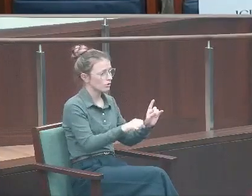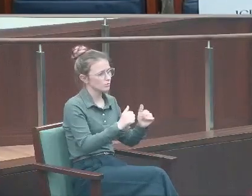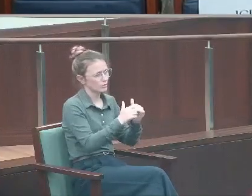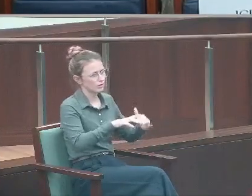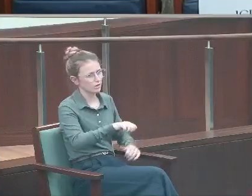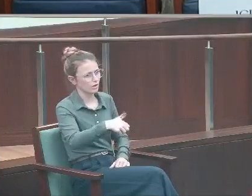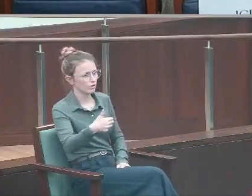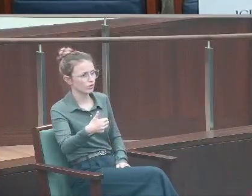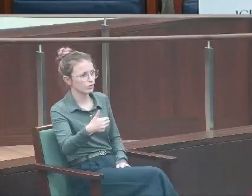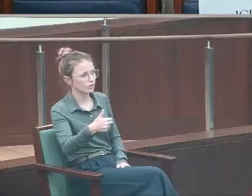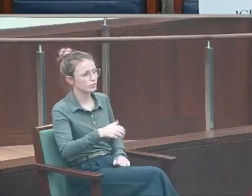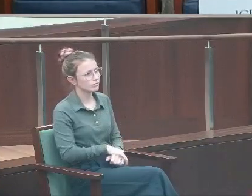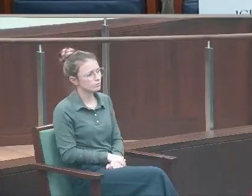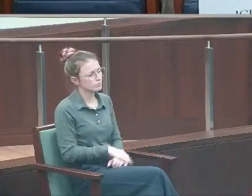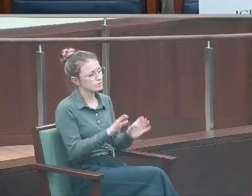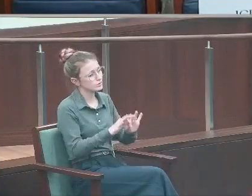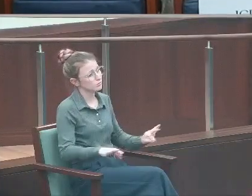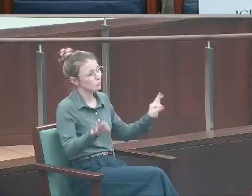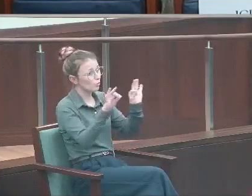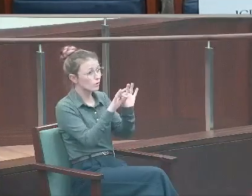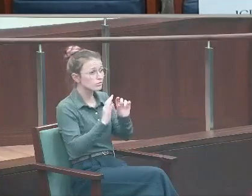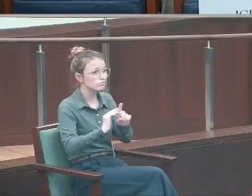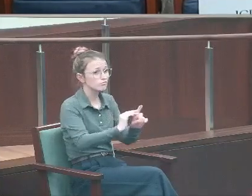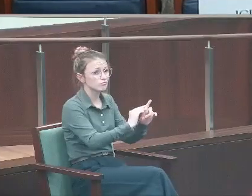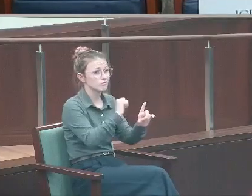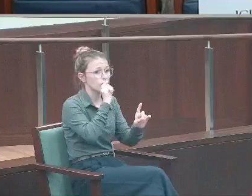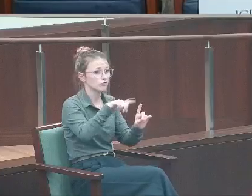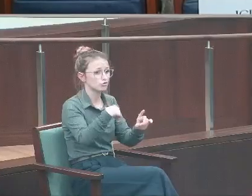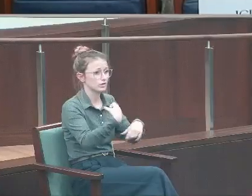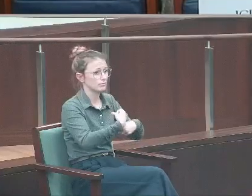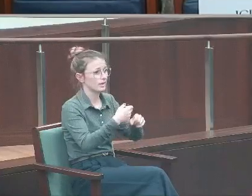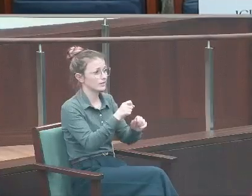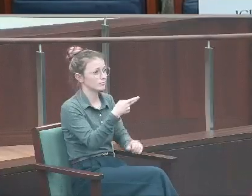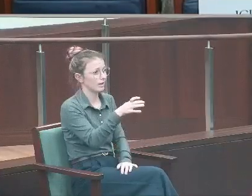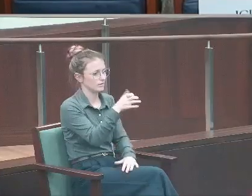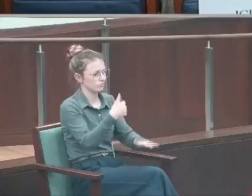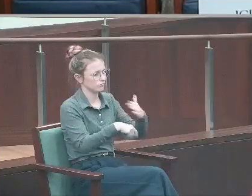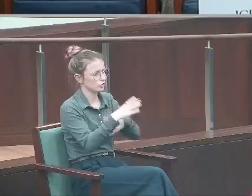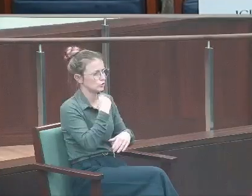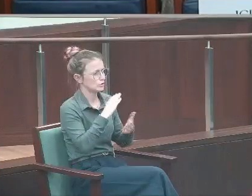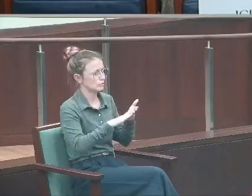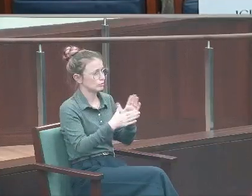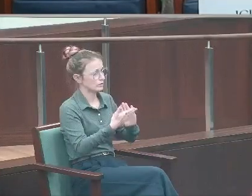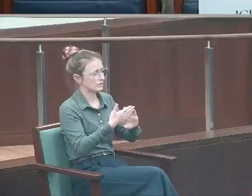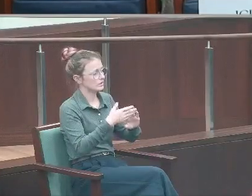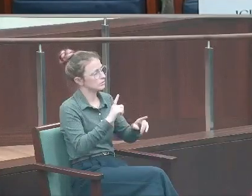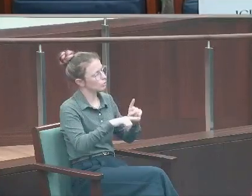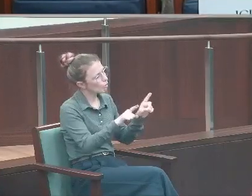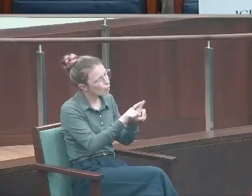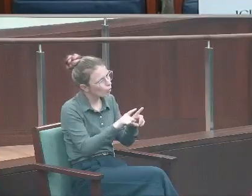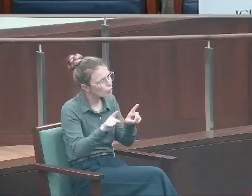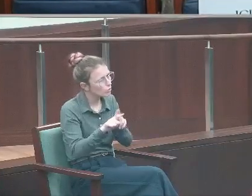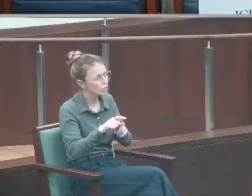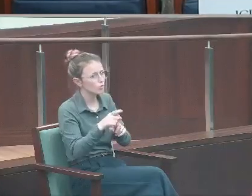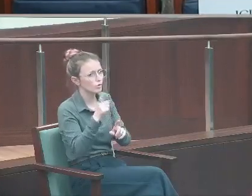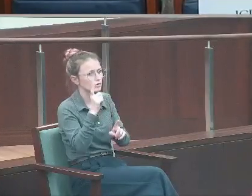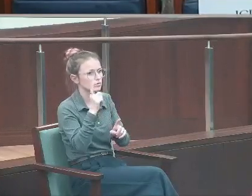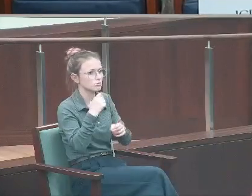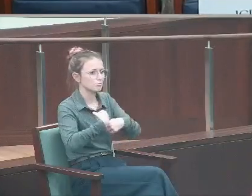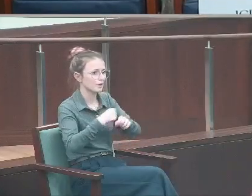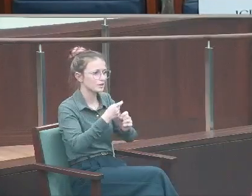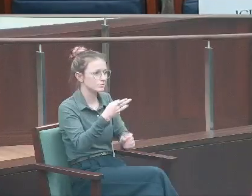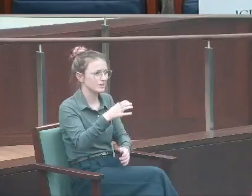other. And it's important not just for creating space within the Jewish community to hold this complex position, but even more so in certain ways to create